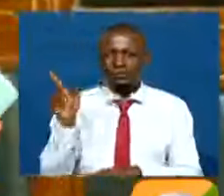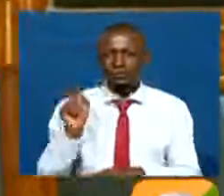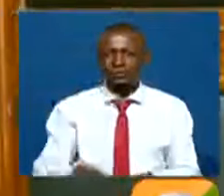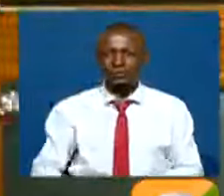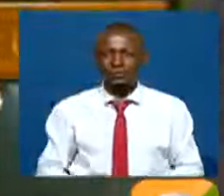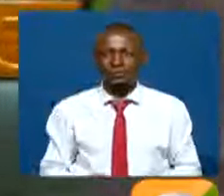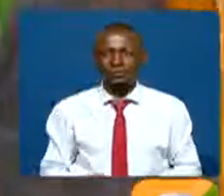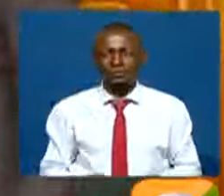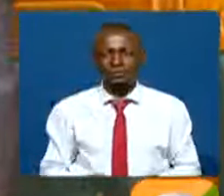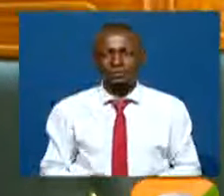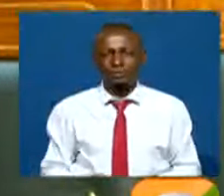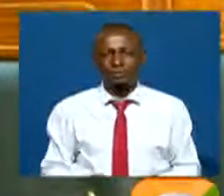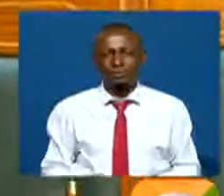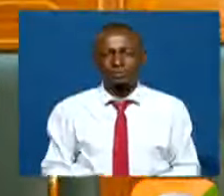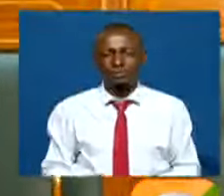These books,